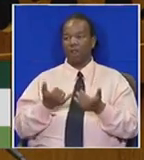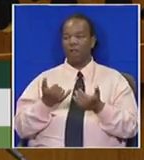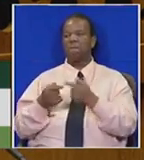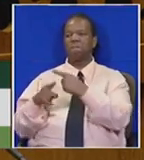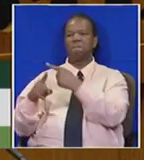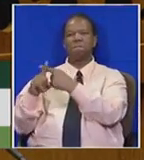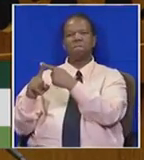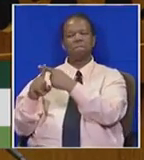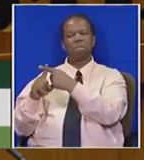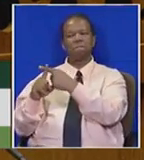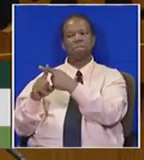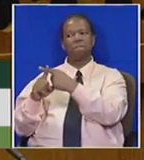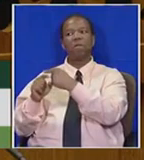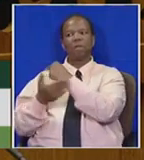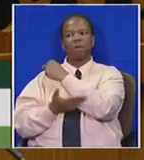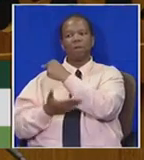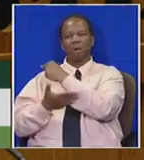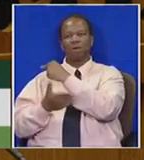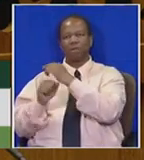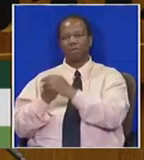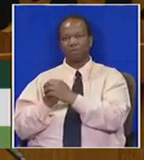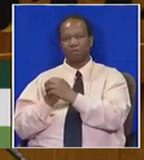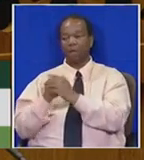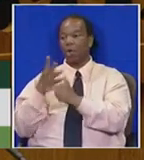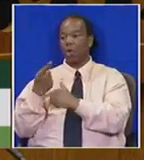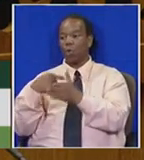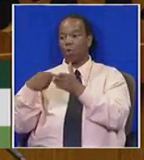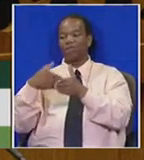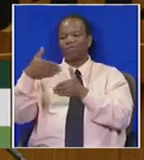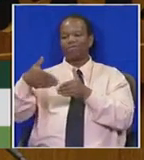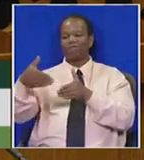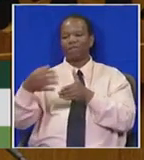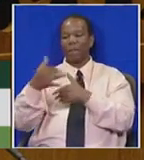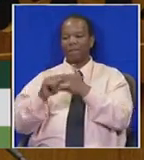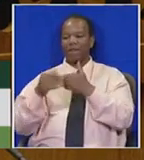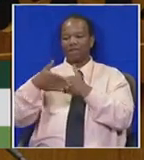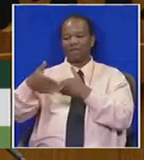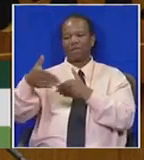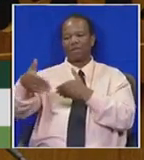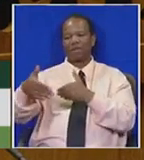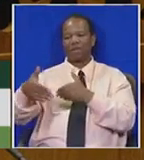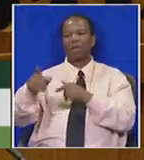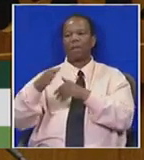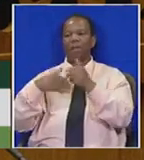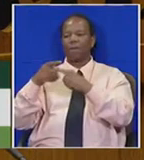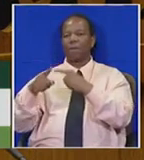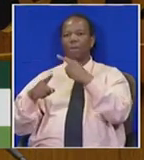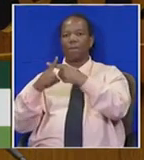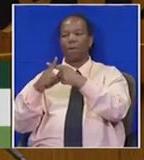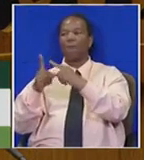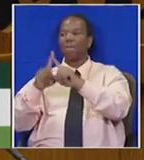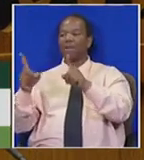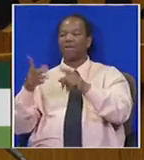and buoyancy in the country. In the weeks and months ahead, we must build on that optimism and translate it into